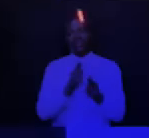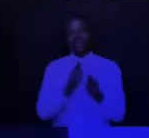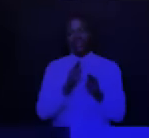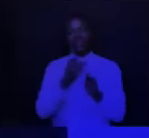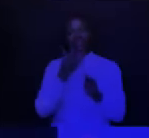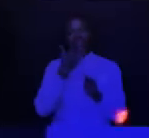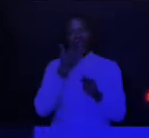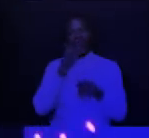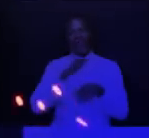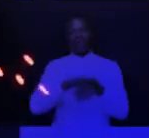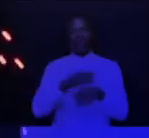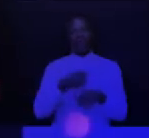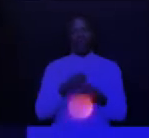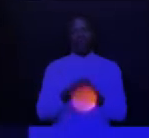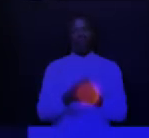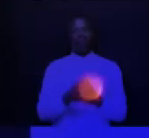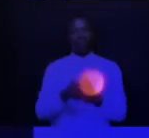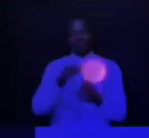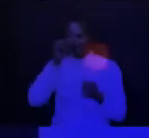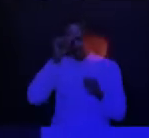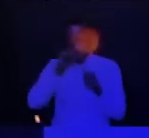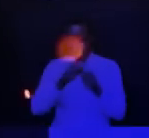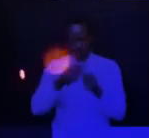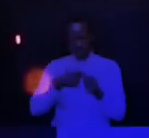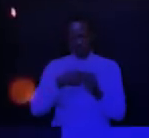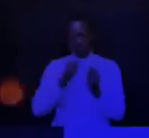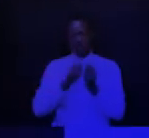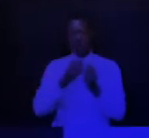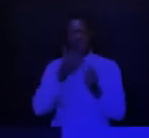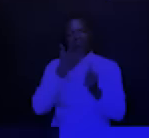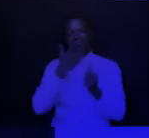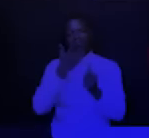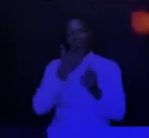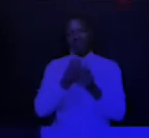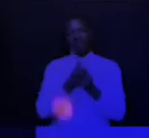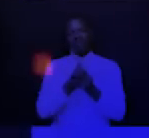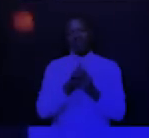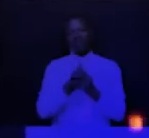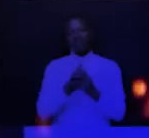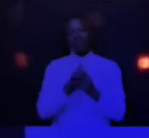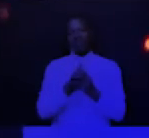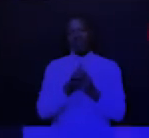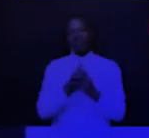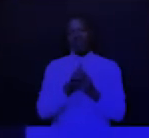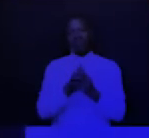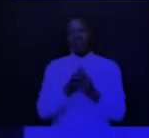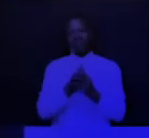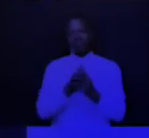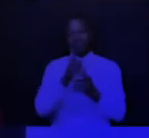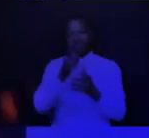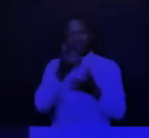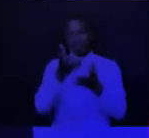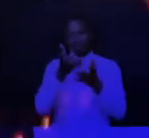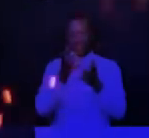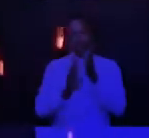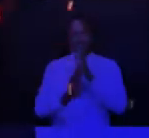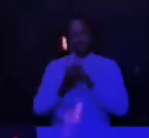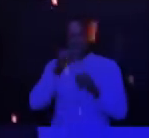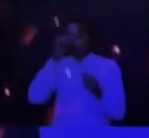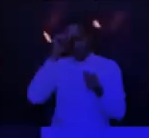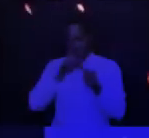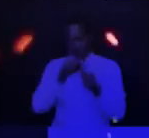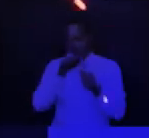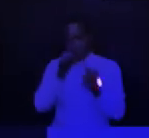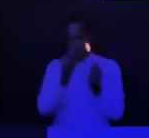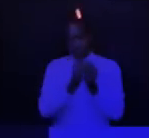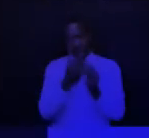ye. Remember me with favor. Oh, me nyankopon kai me. Do you want God to remember you with favor? Nama ensimi